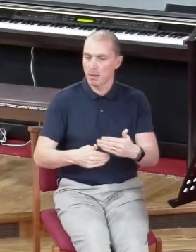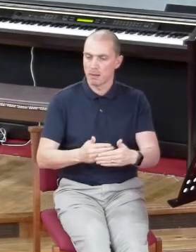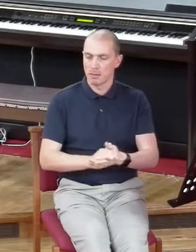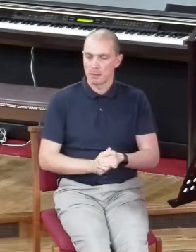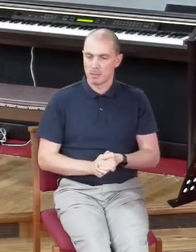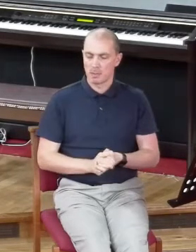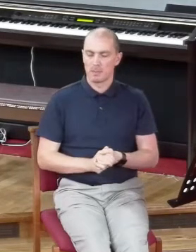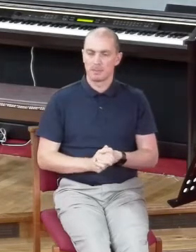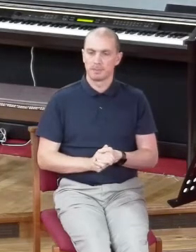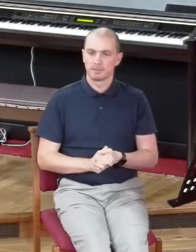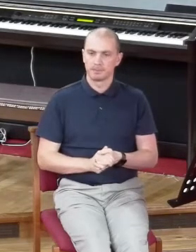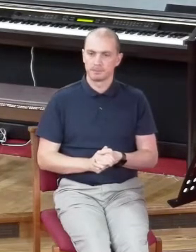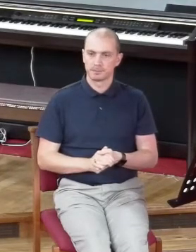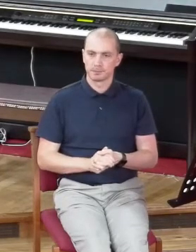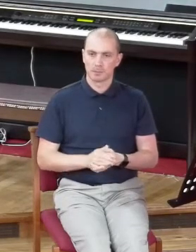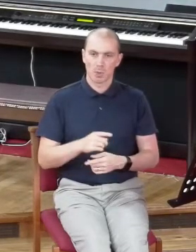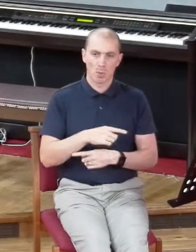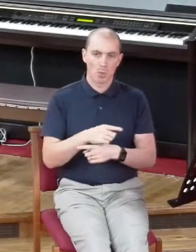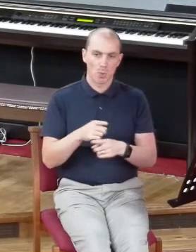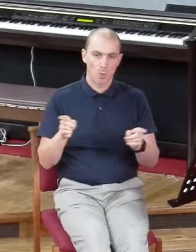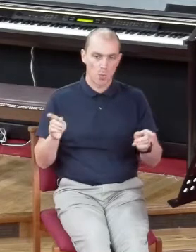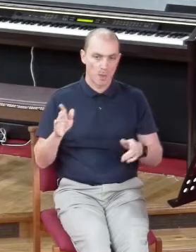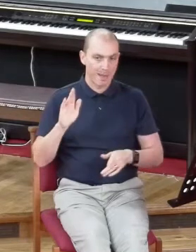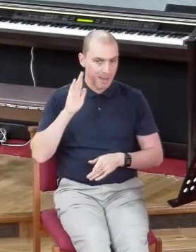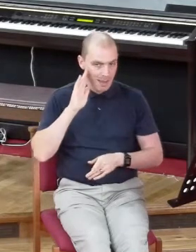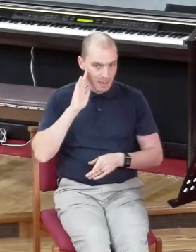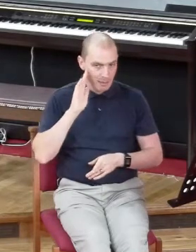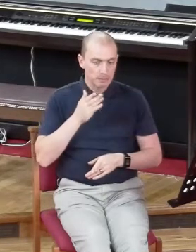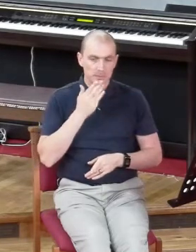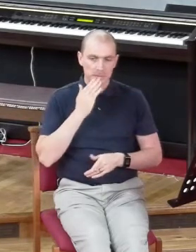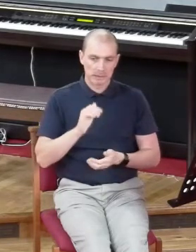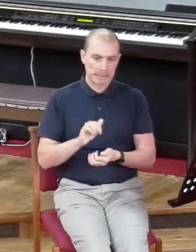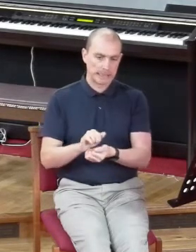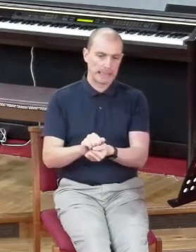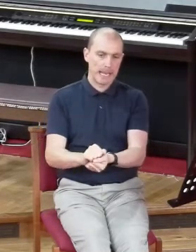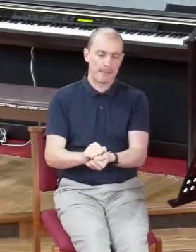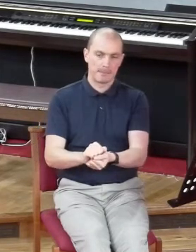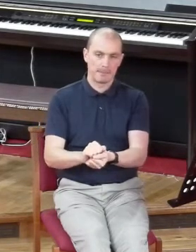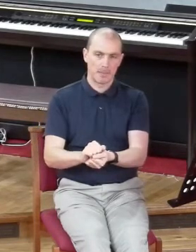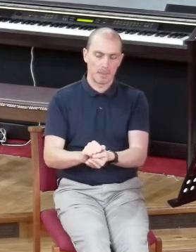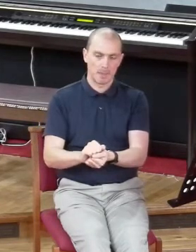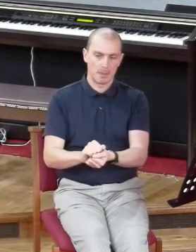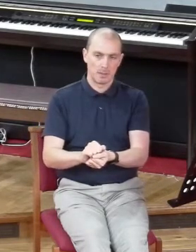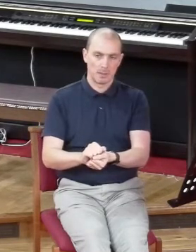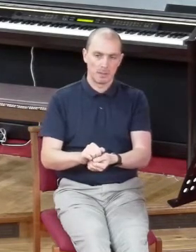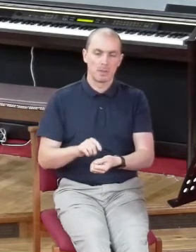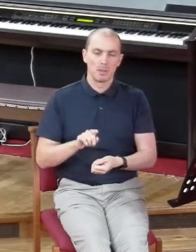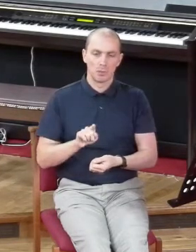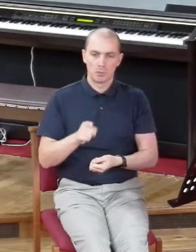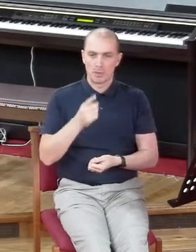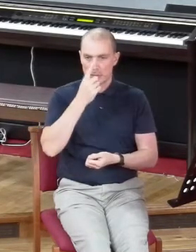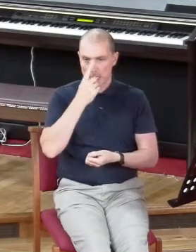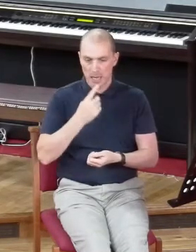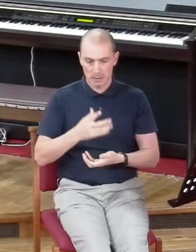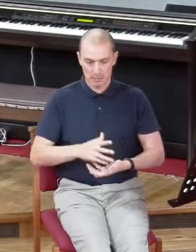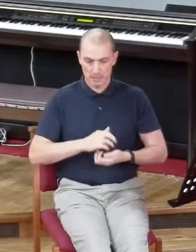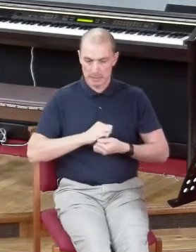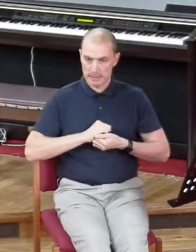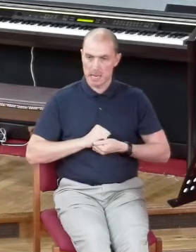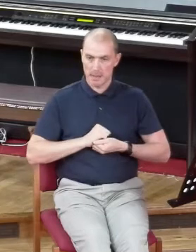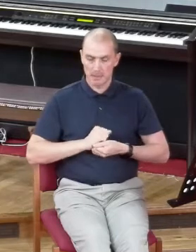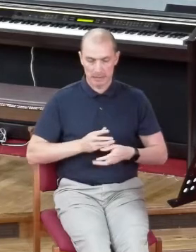What you heard from me, keep as a pattern of sound teaching, with faith and